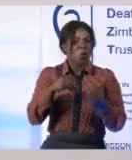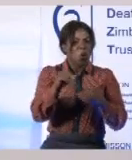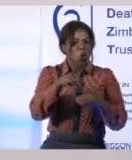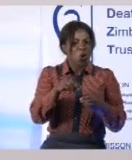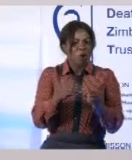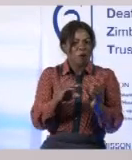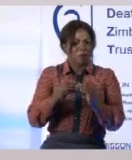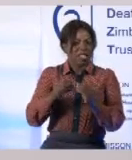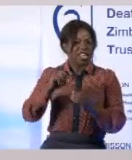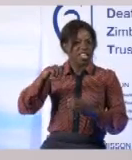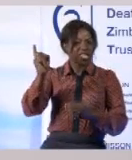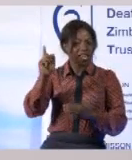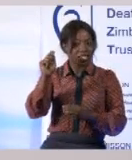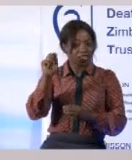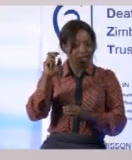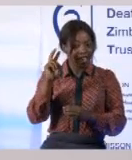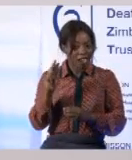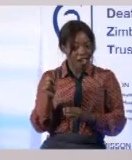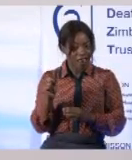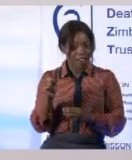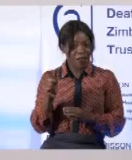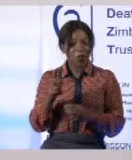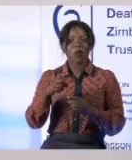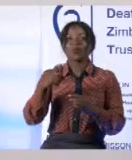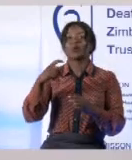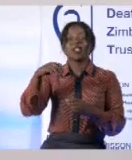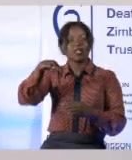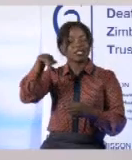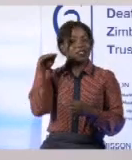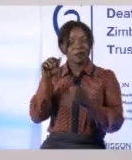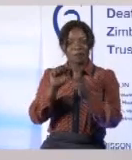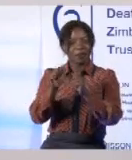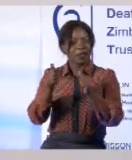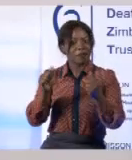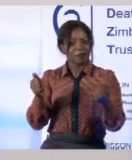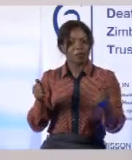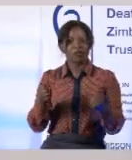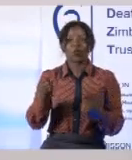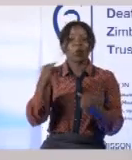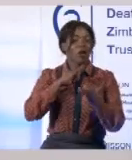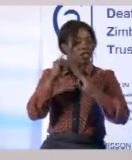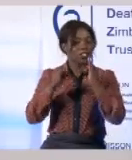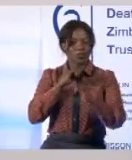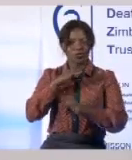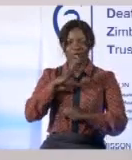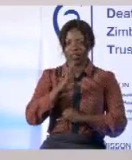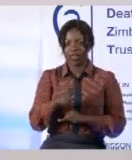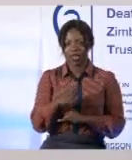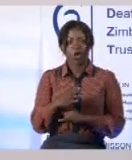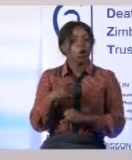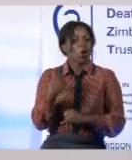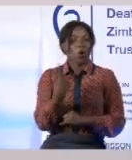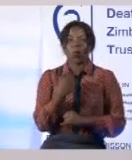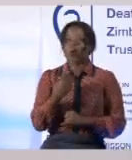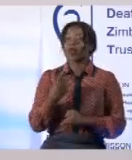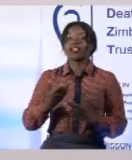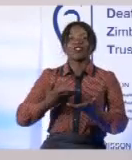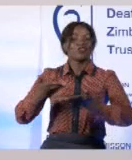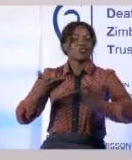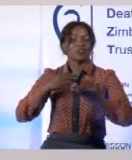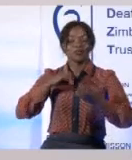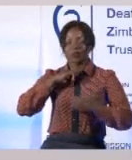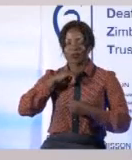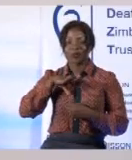of ZTN, Zim Papers Group, or the Issues Pane Nyaya team. We are just telling the story and telling it like it